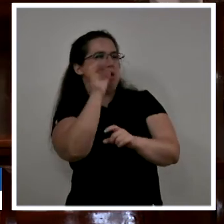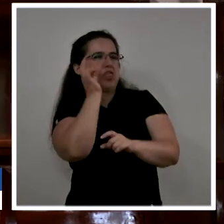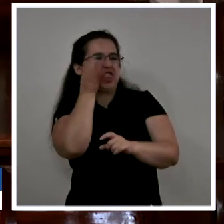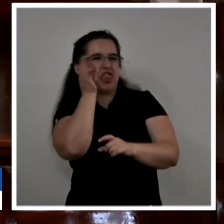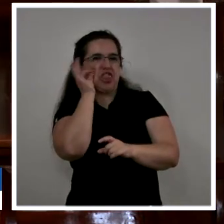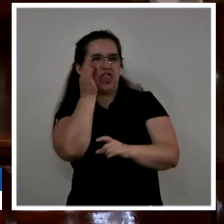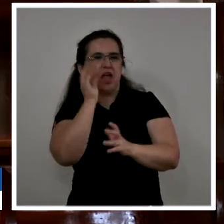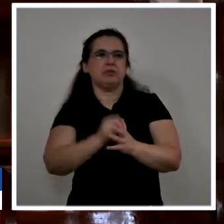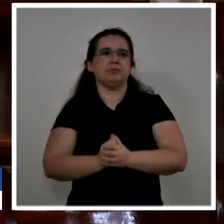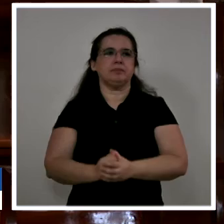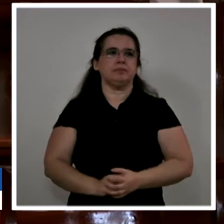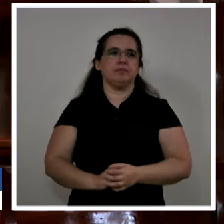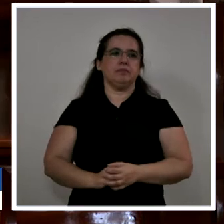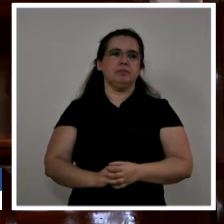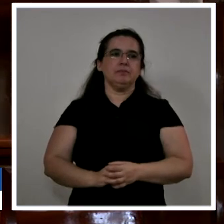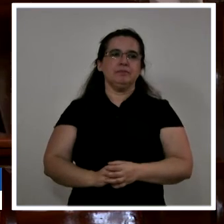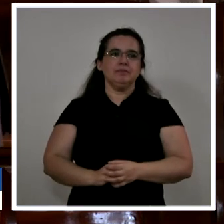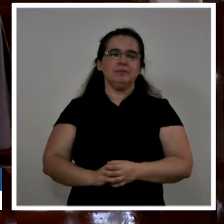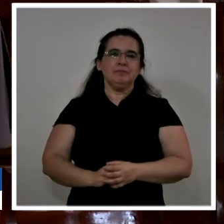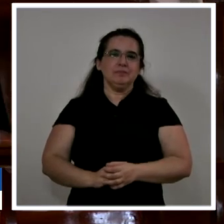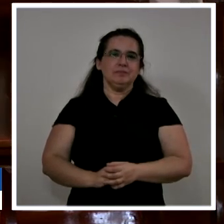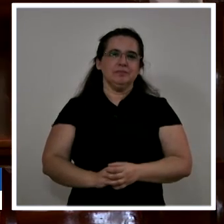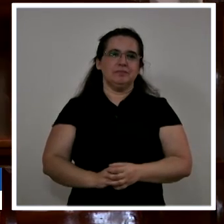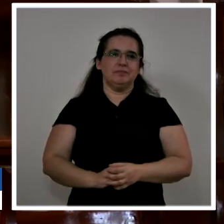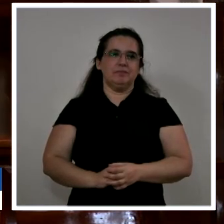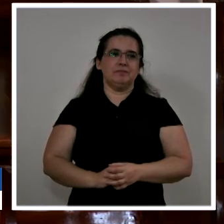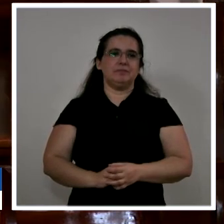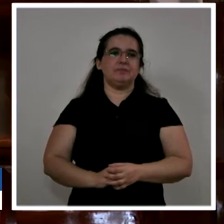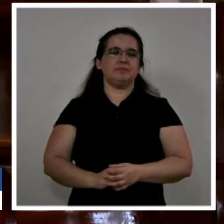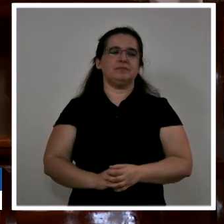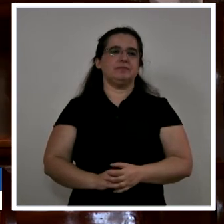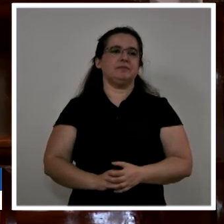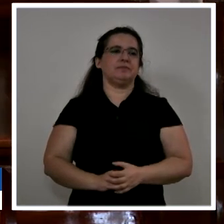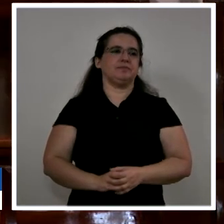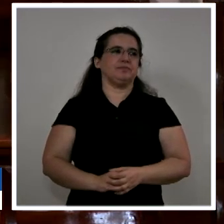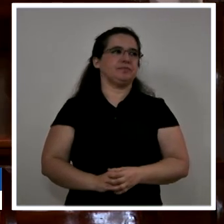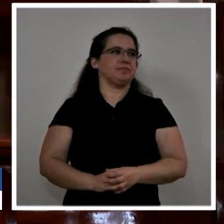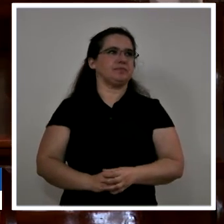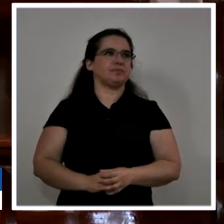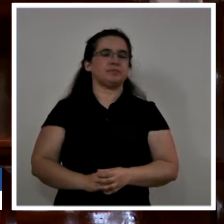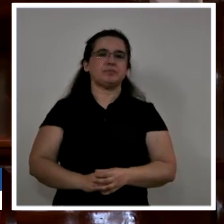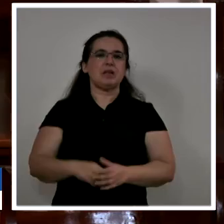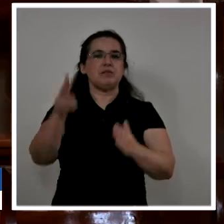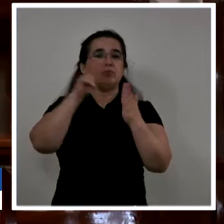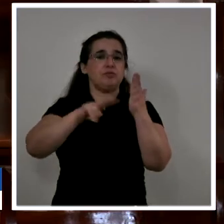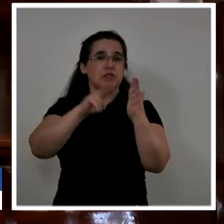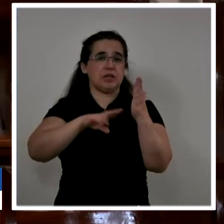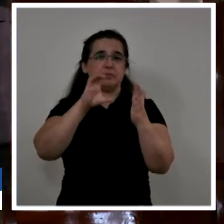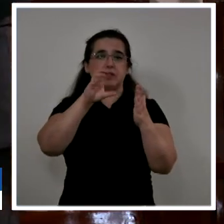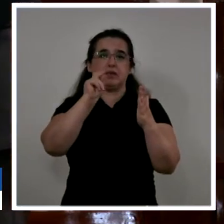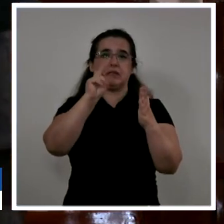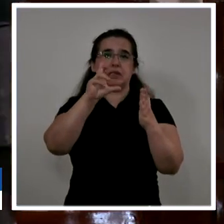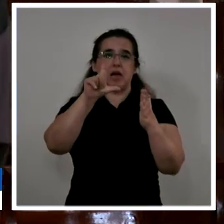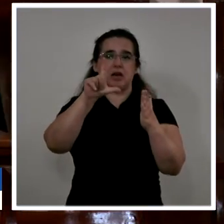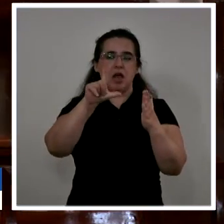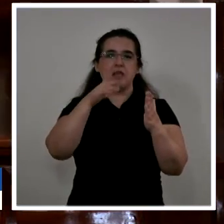this is Carl Sagan who said that. I'll just read a little bit more than I did before. Eu vou ler um pouco mais do que li no início,